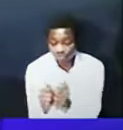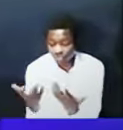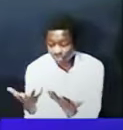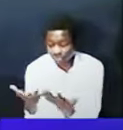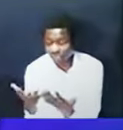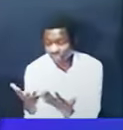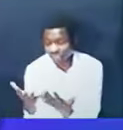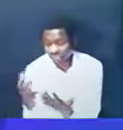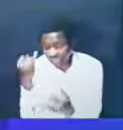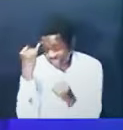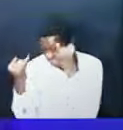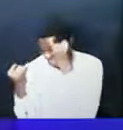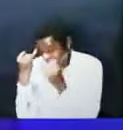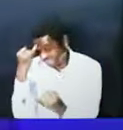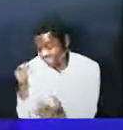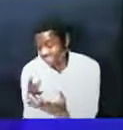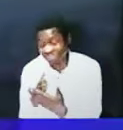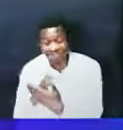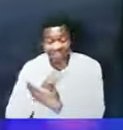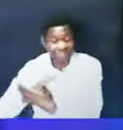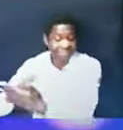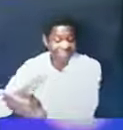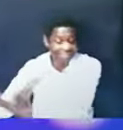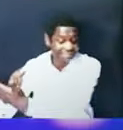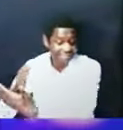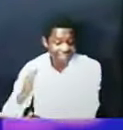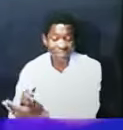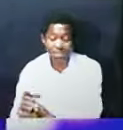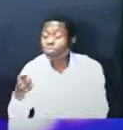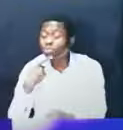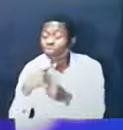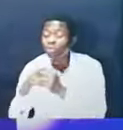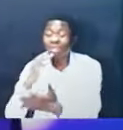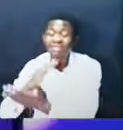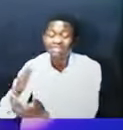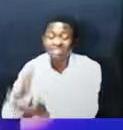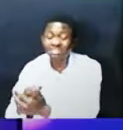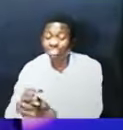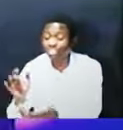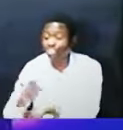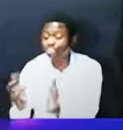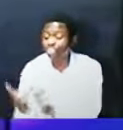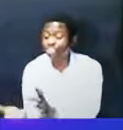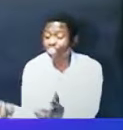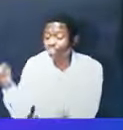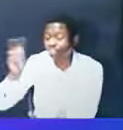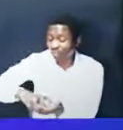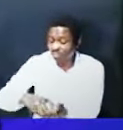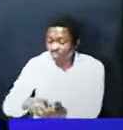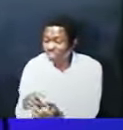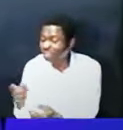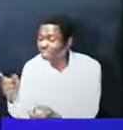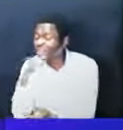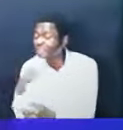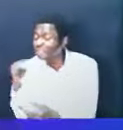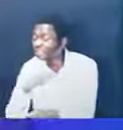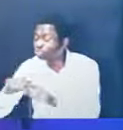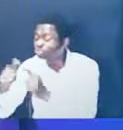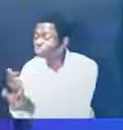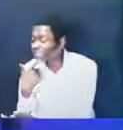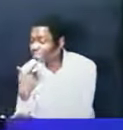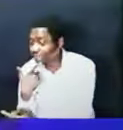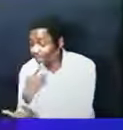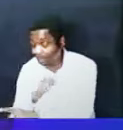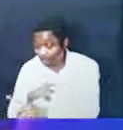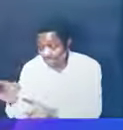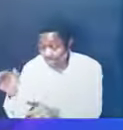the resurrection of Jesus Christ, no kwase mo bopo so obeka anase obebo pobi di tia Yesu ni wusori eno. See, on the day